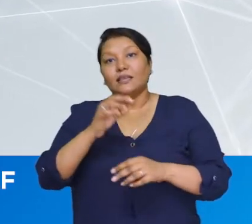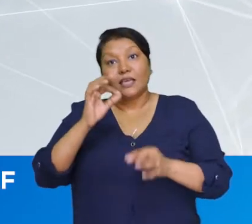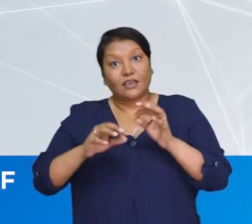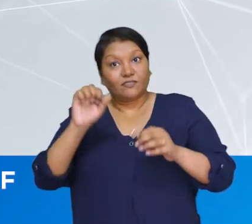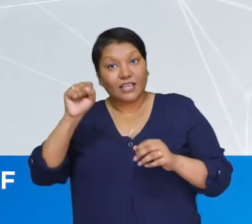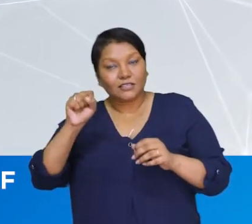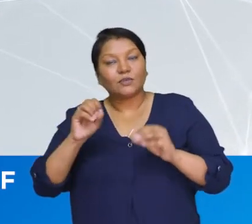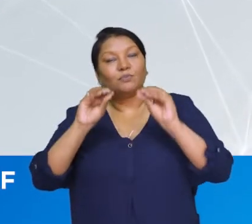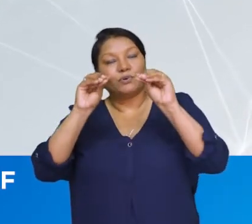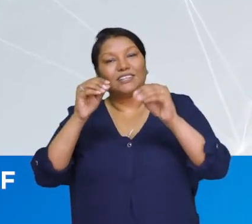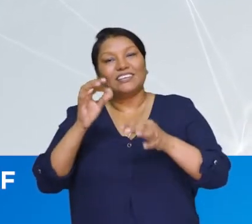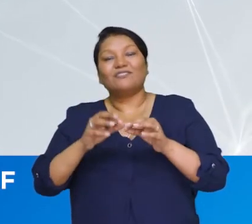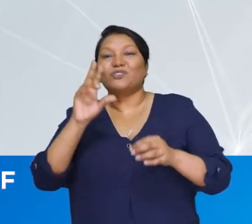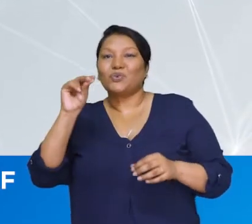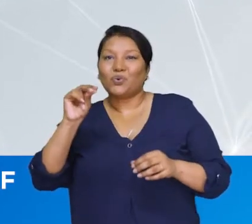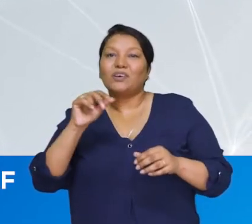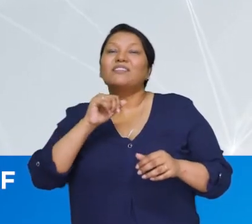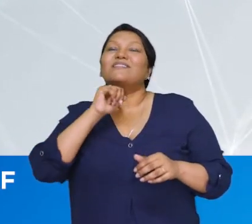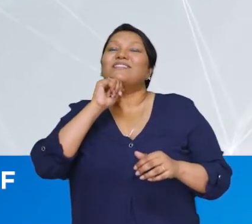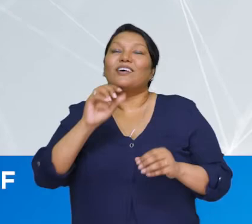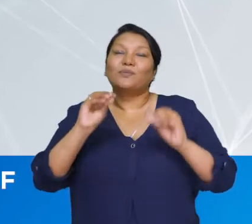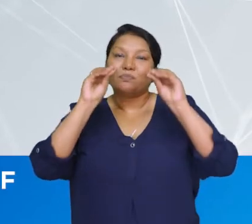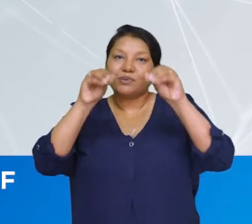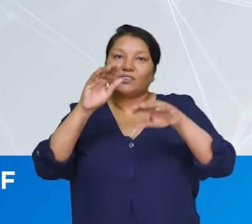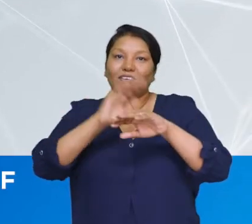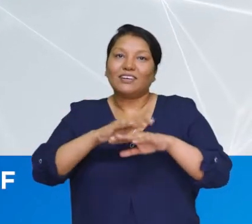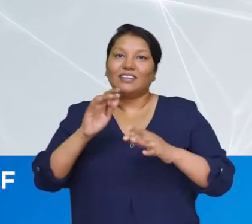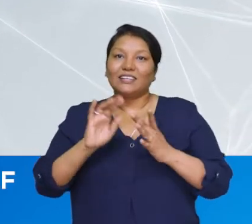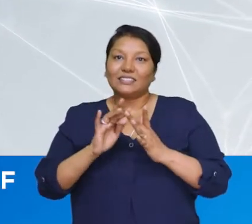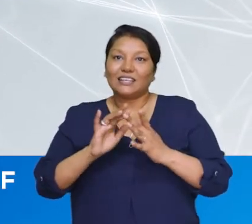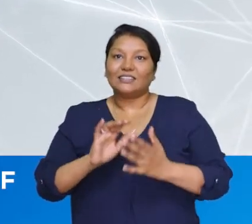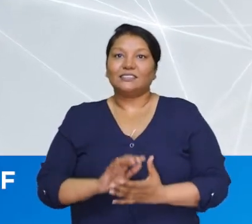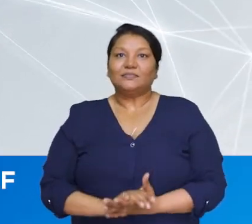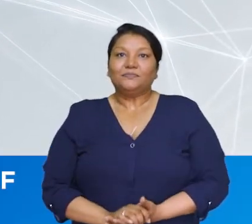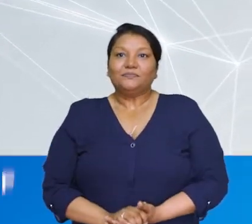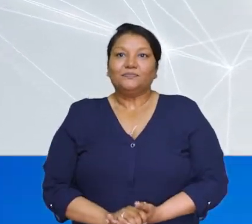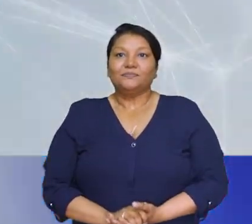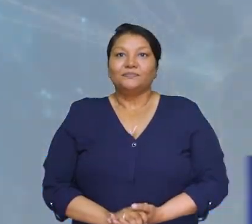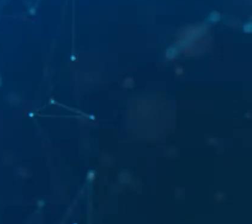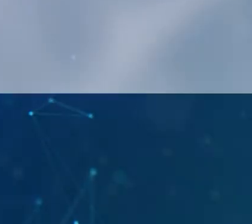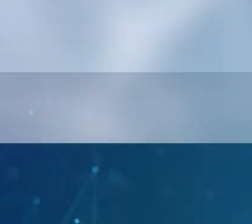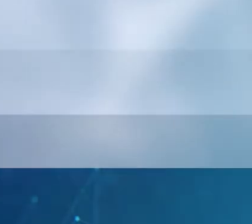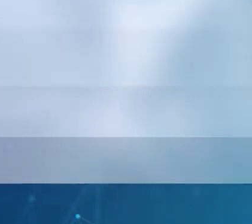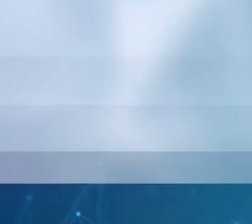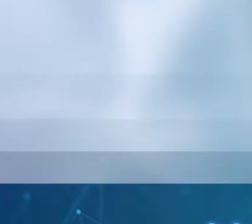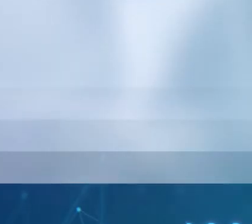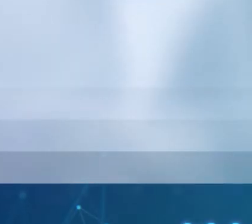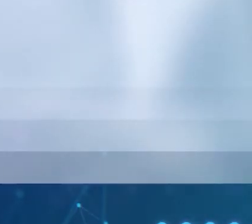If not, you may want to reconsider posting or not posting at all.